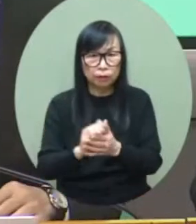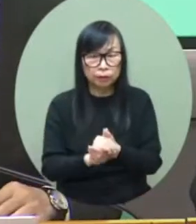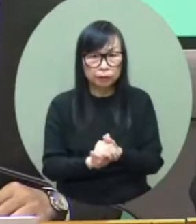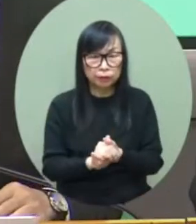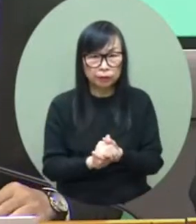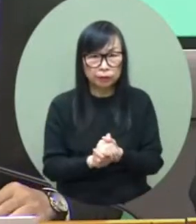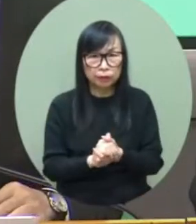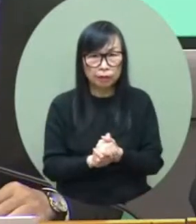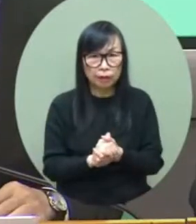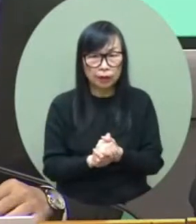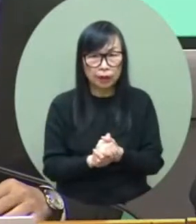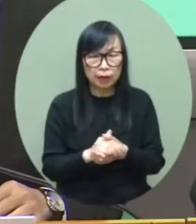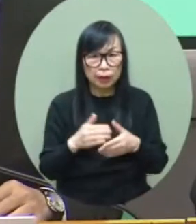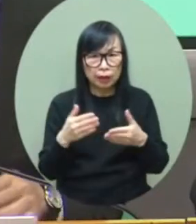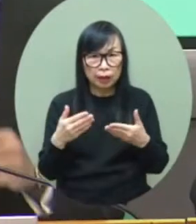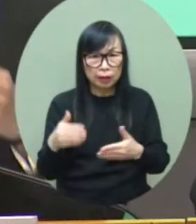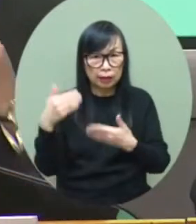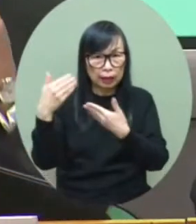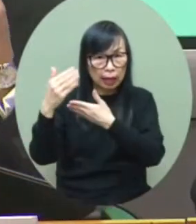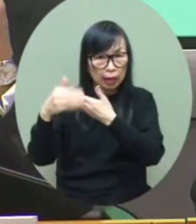cargo services will resume too.